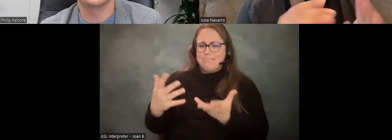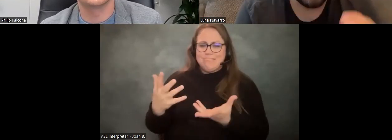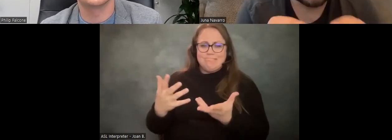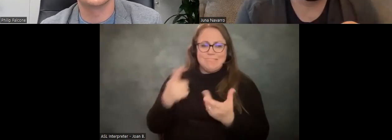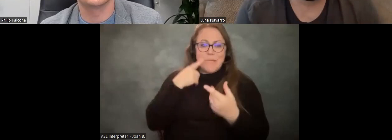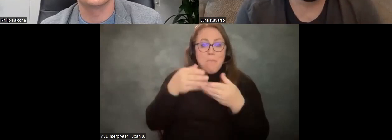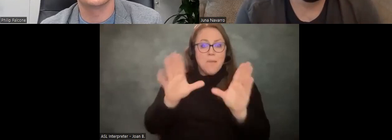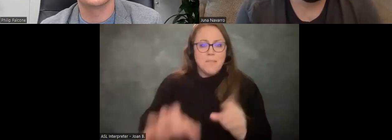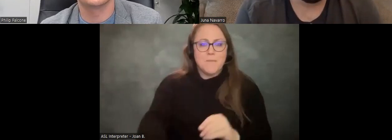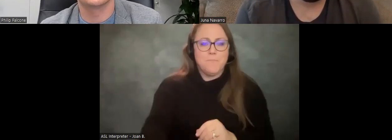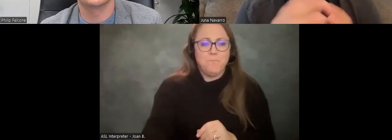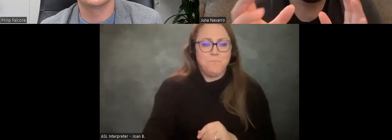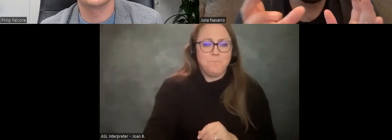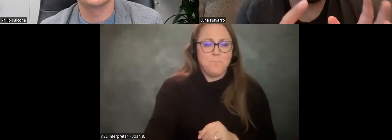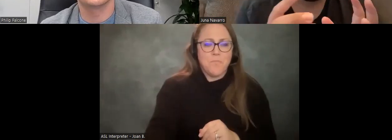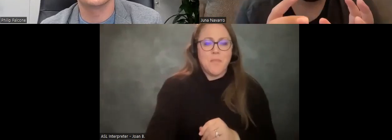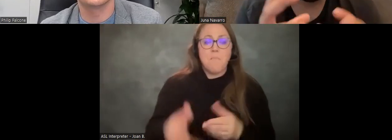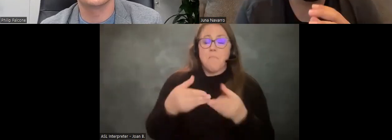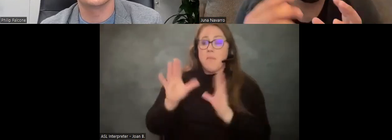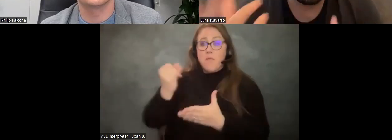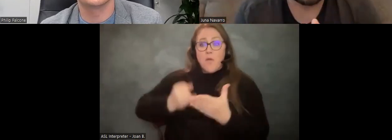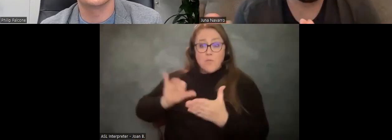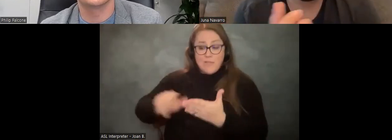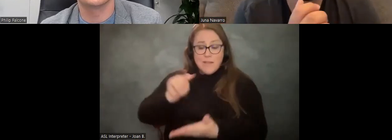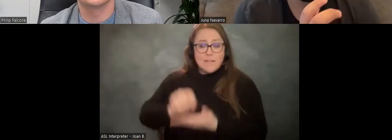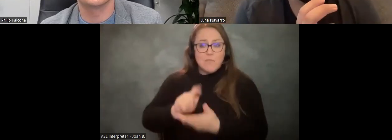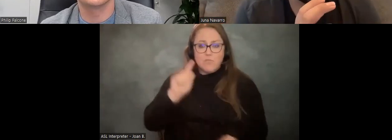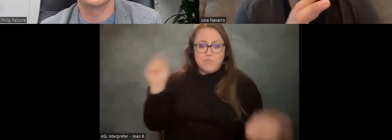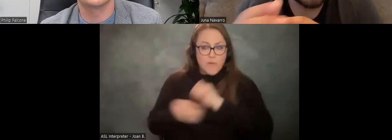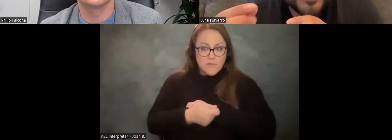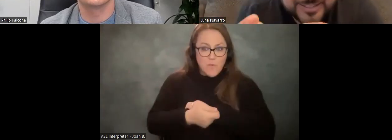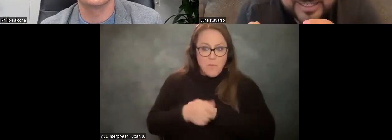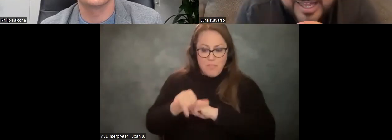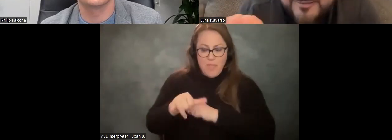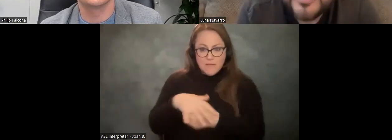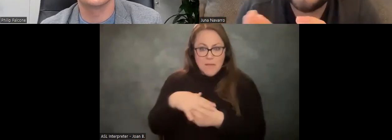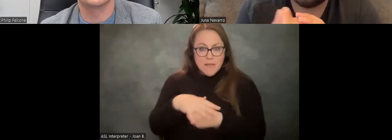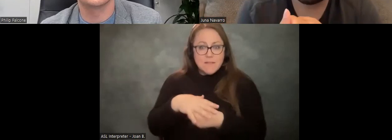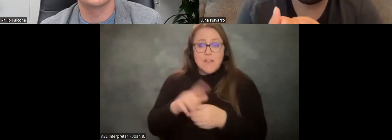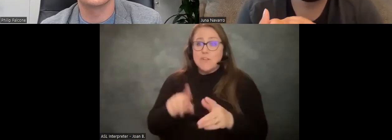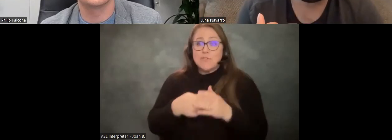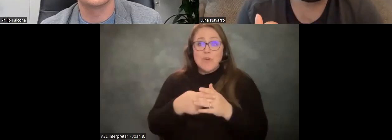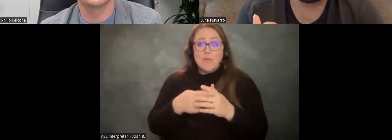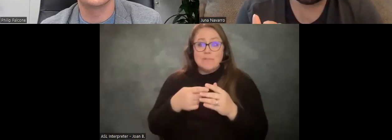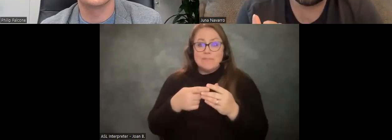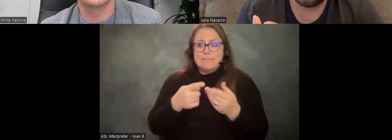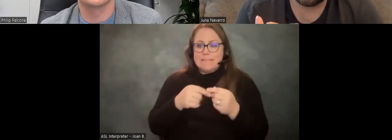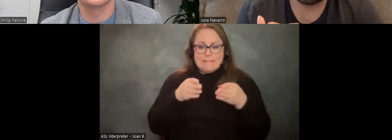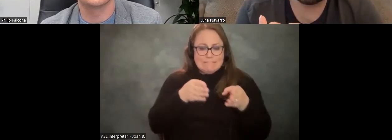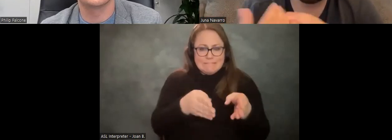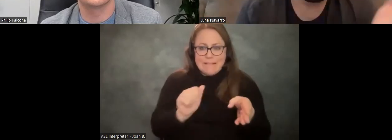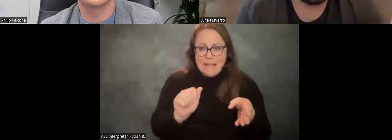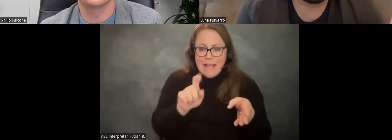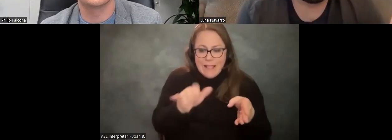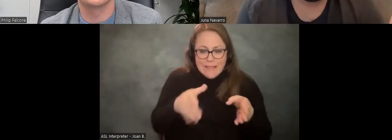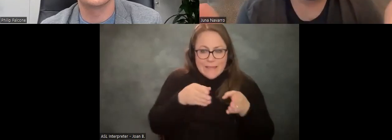public art during this era of using art to transform spaces. And they all started in the alleyways of the East Side. And